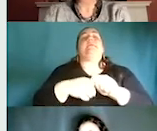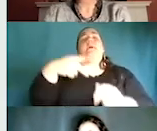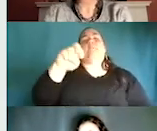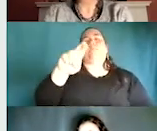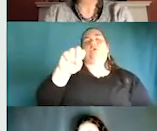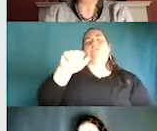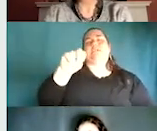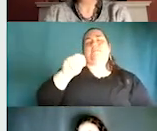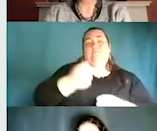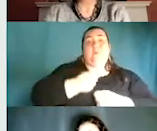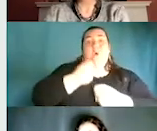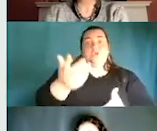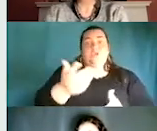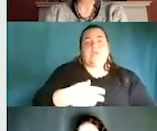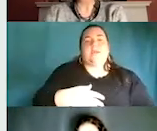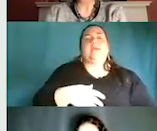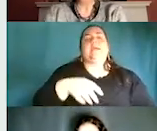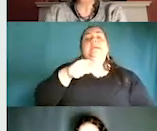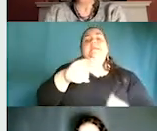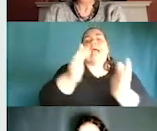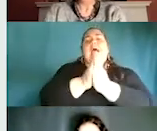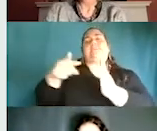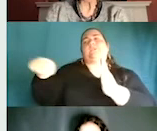Muntazir asked students to translate poems in Persian,